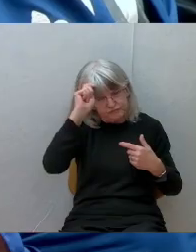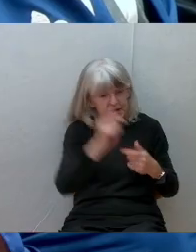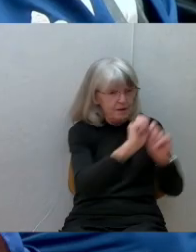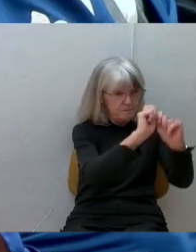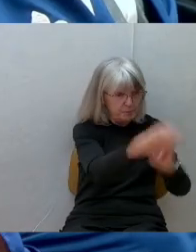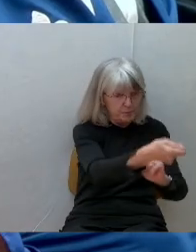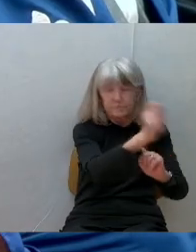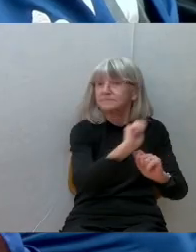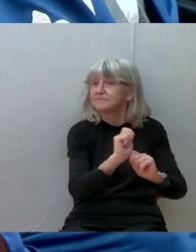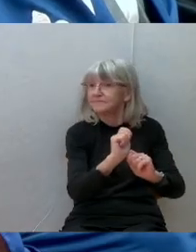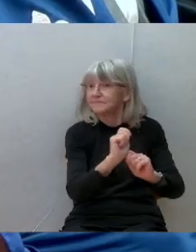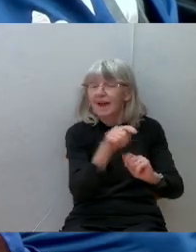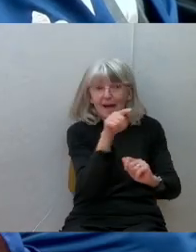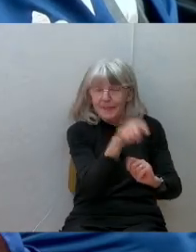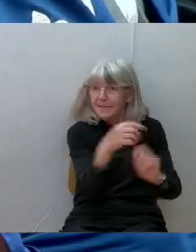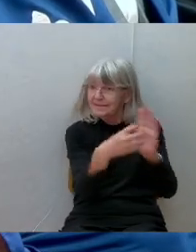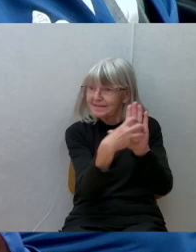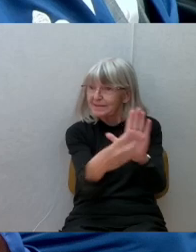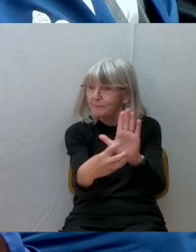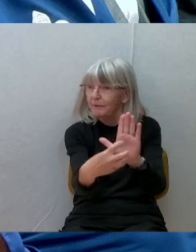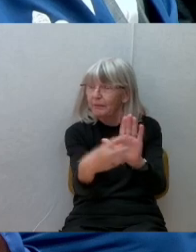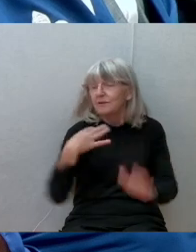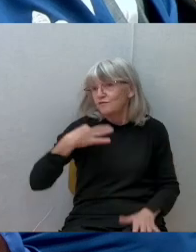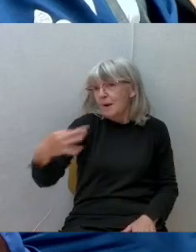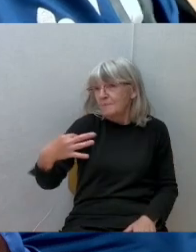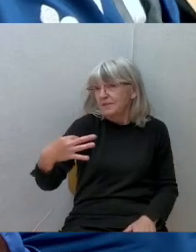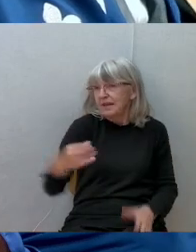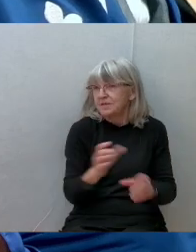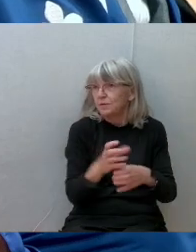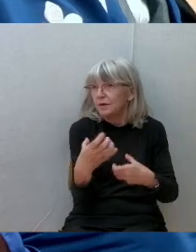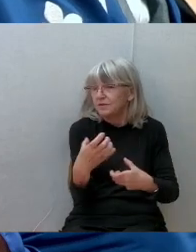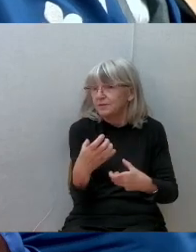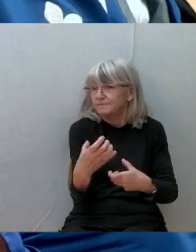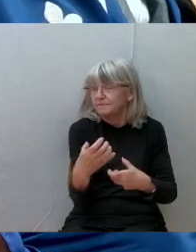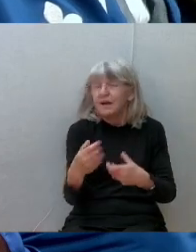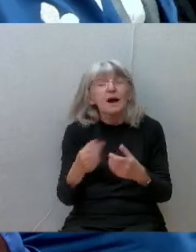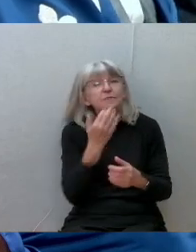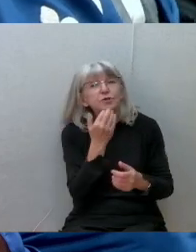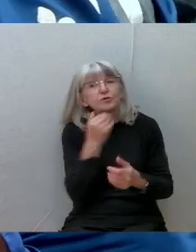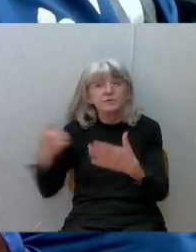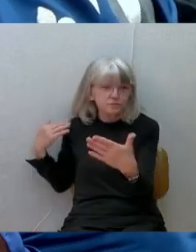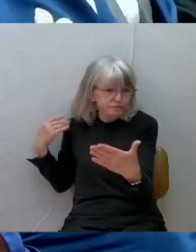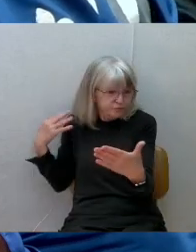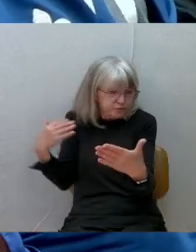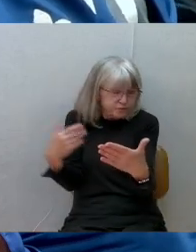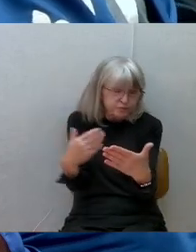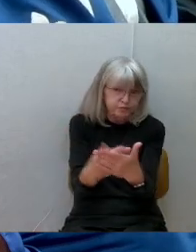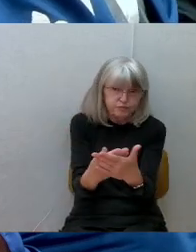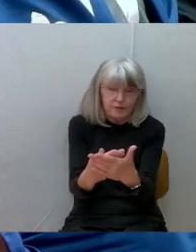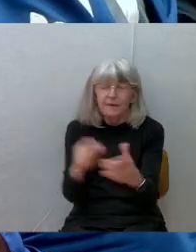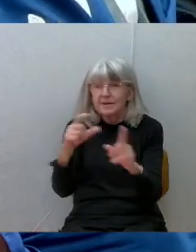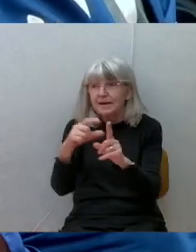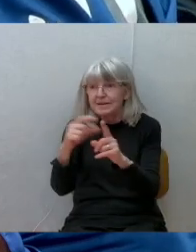bonnet's been used at every graduation since the University of Dundee became an independent institution